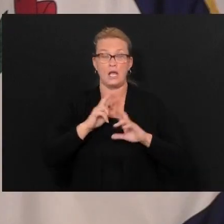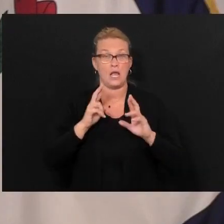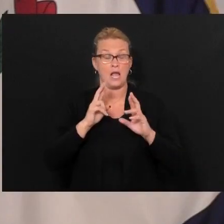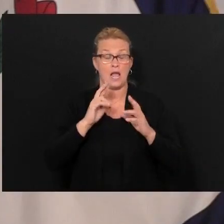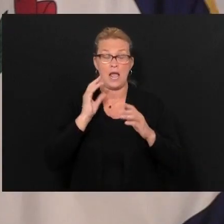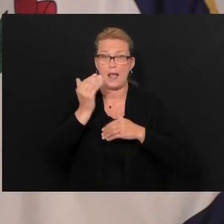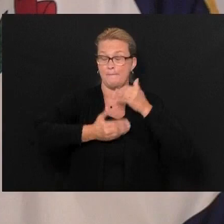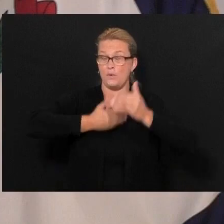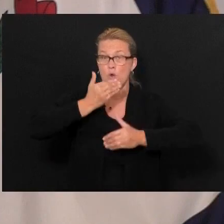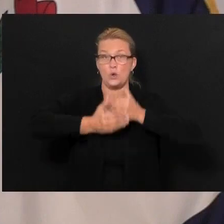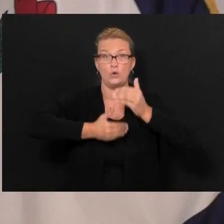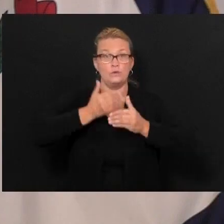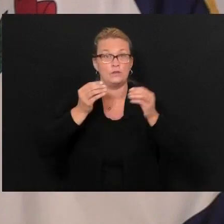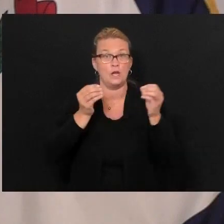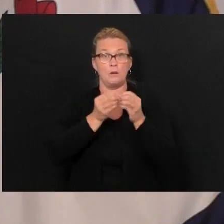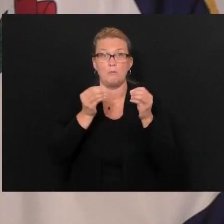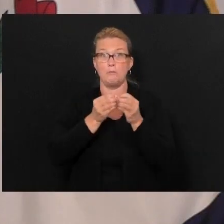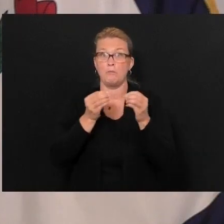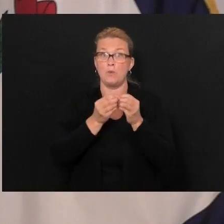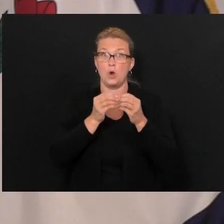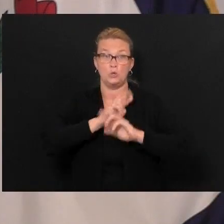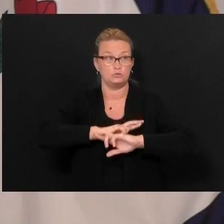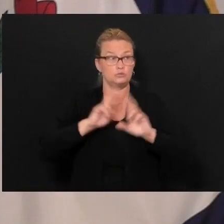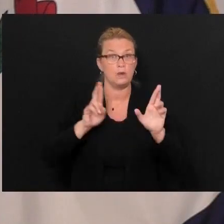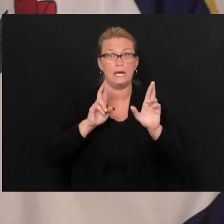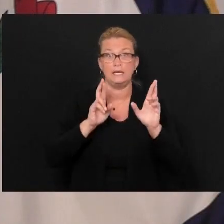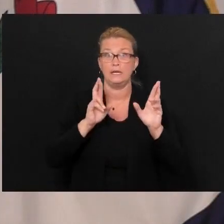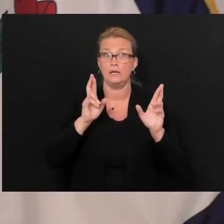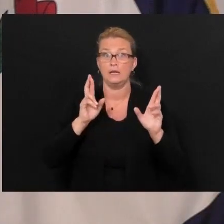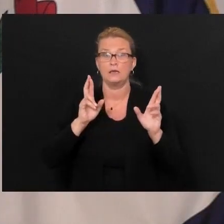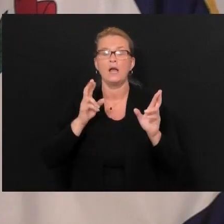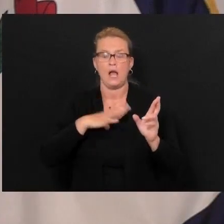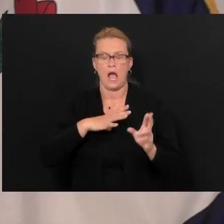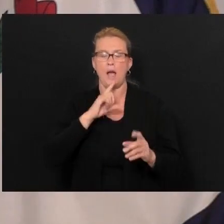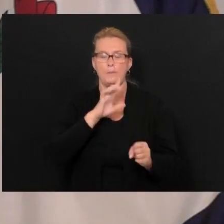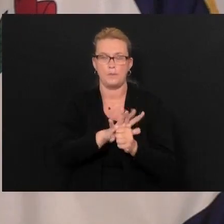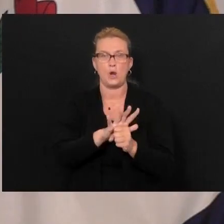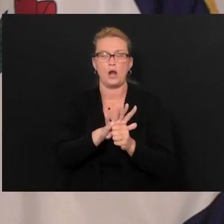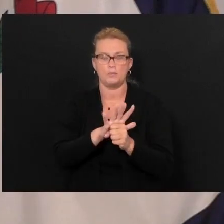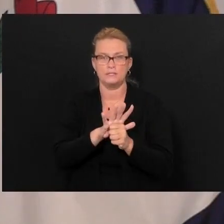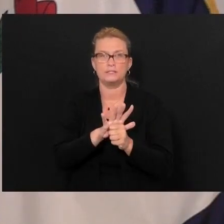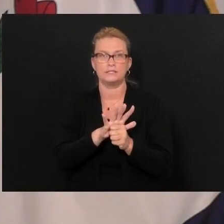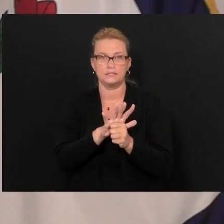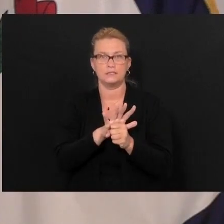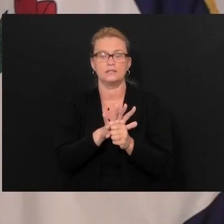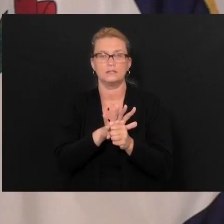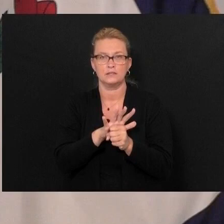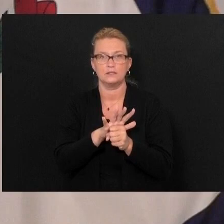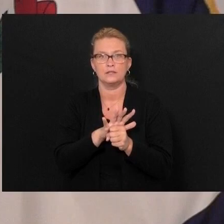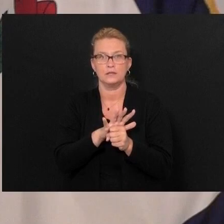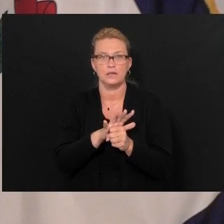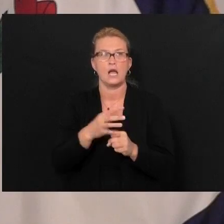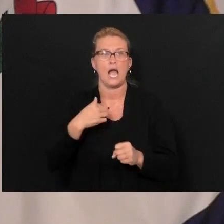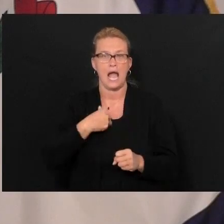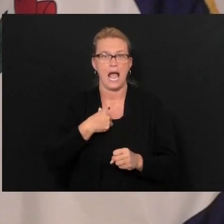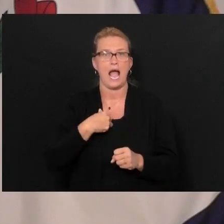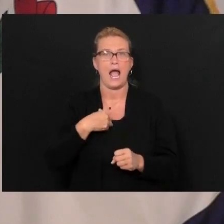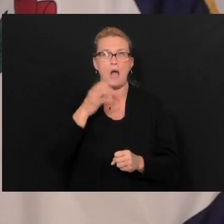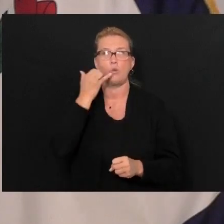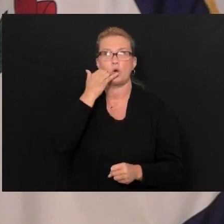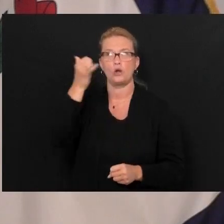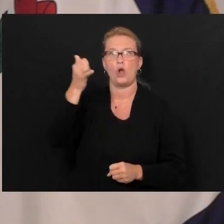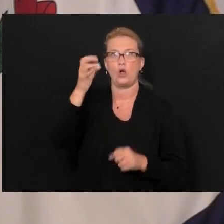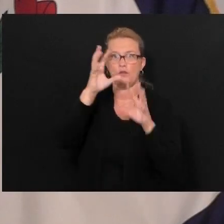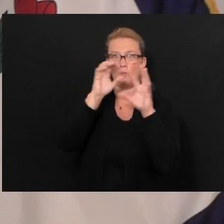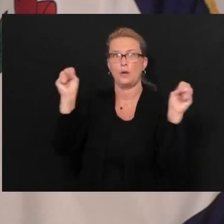and move in a more heightened state of alert. I'll promise you without any question whatsoever, I'm on the phone,